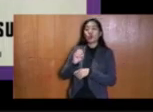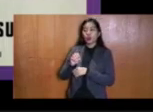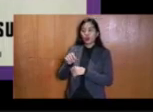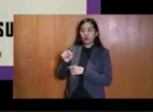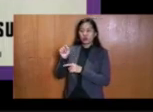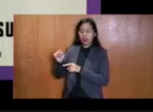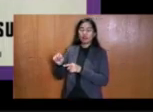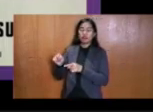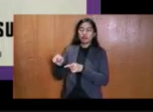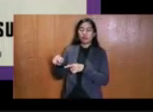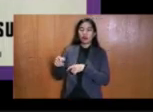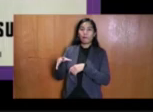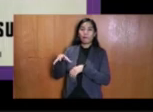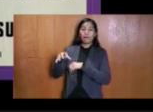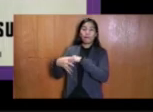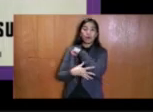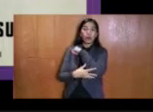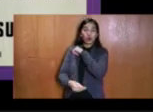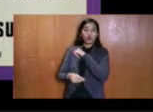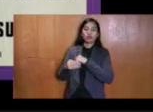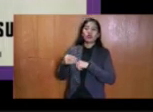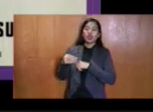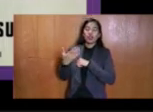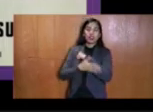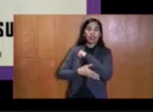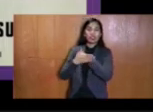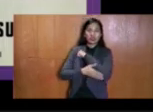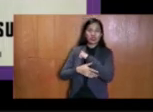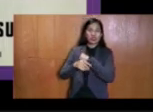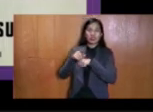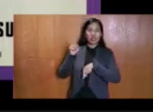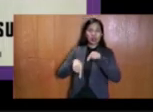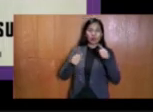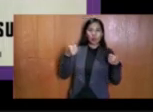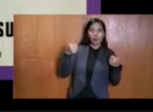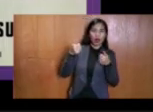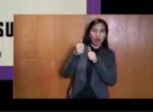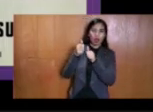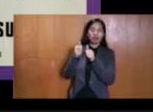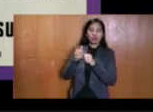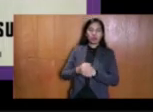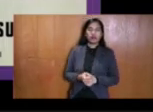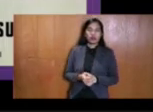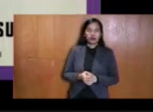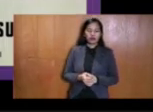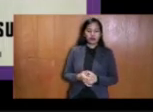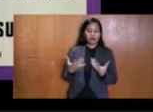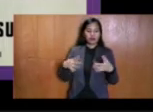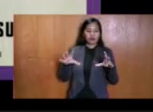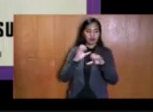And that's one of the unintended consequences when you say regulate AI. Thank you very much.